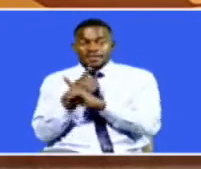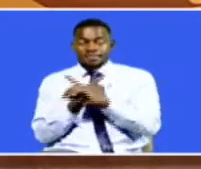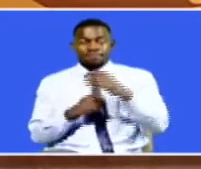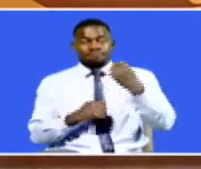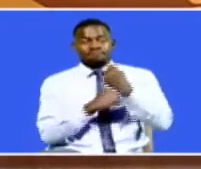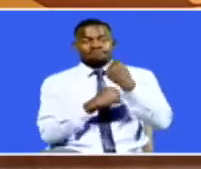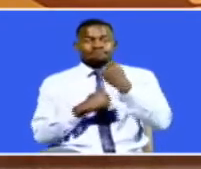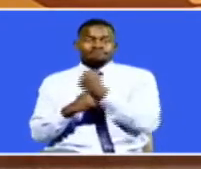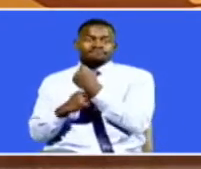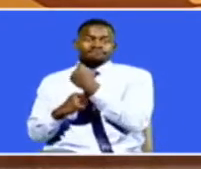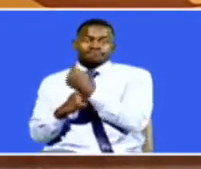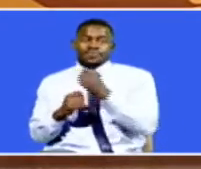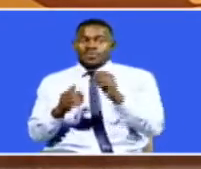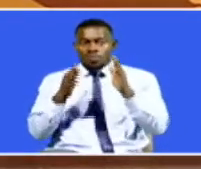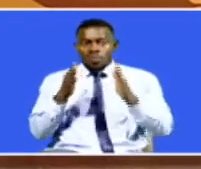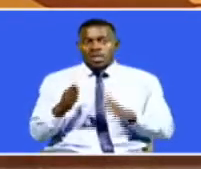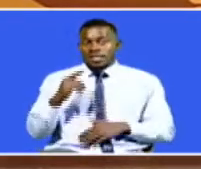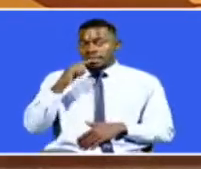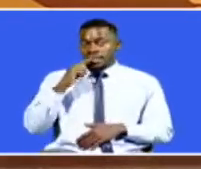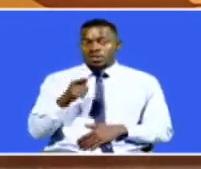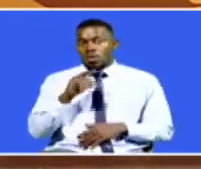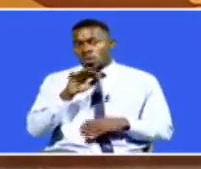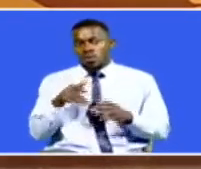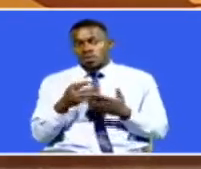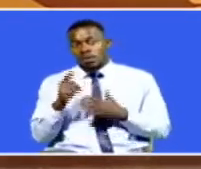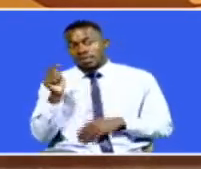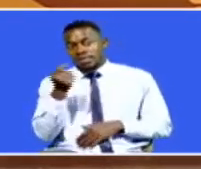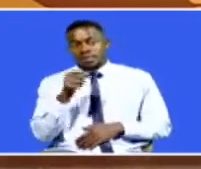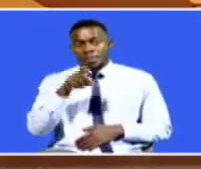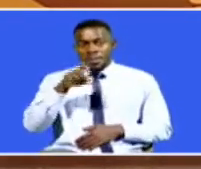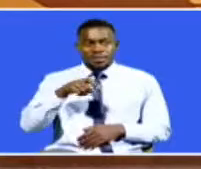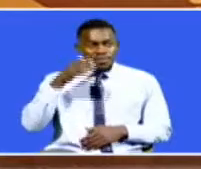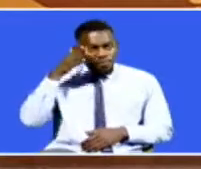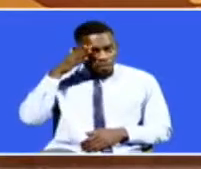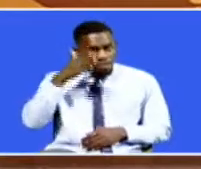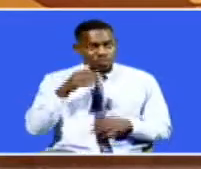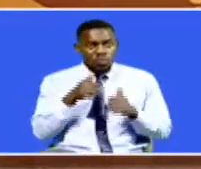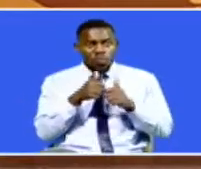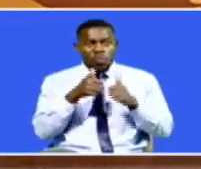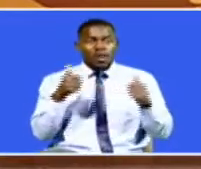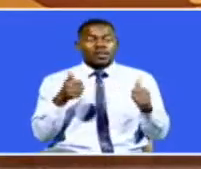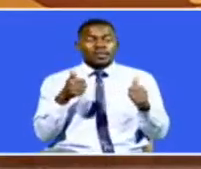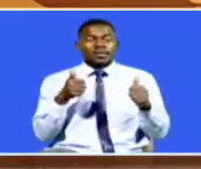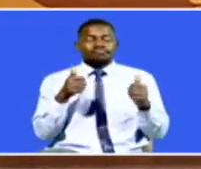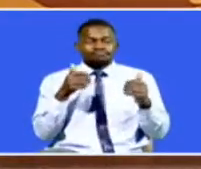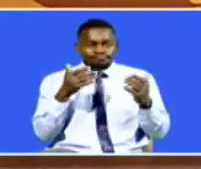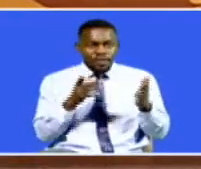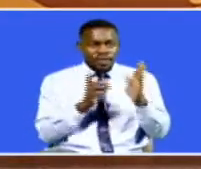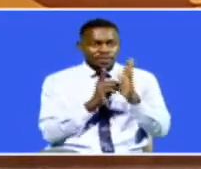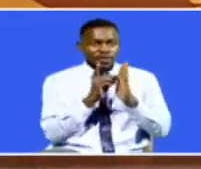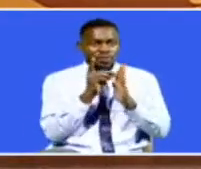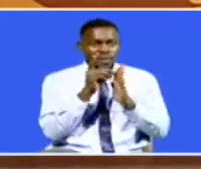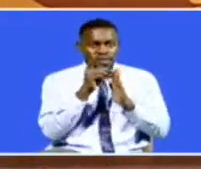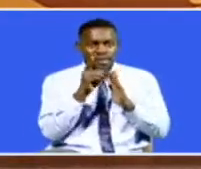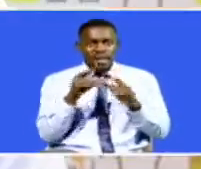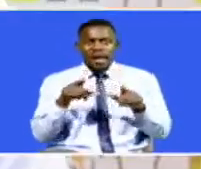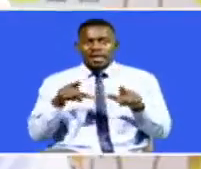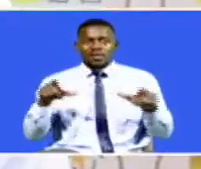kuna haja ya kila Mkenya kuwekeza katika sekta ya ardhi kwa kuwa ni mojawapo ya sekta muhimu za